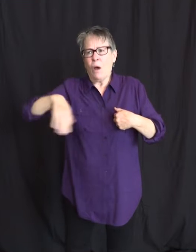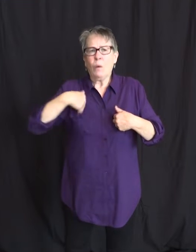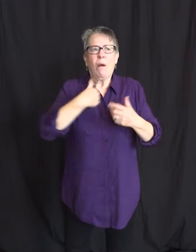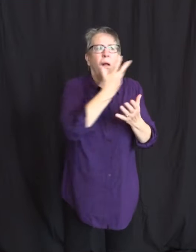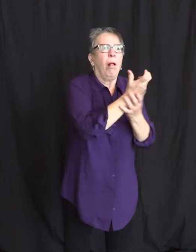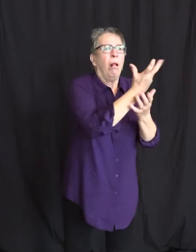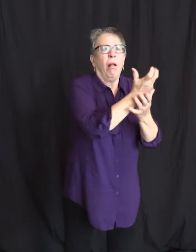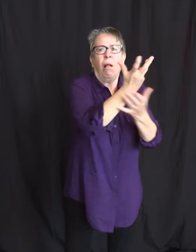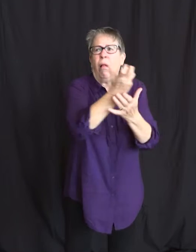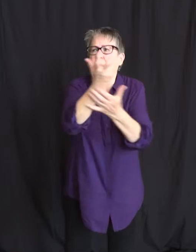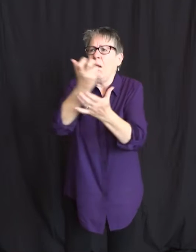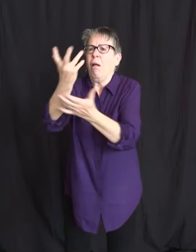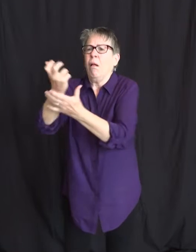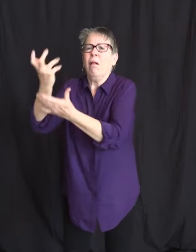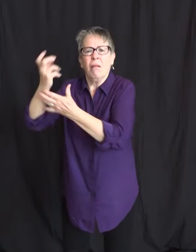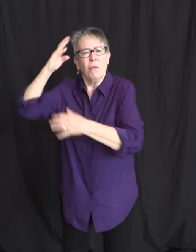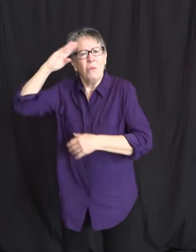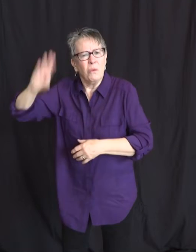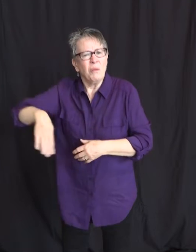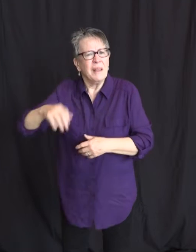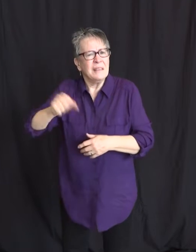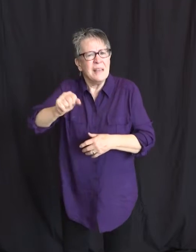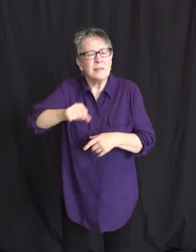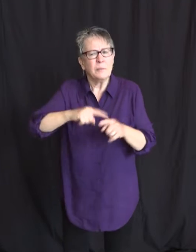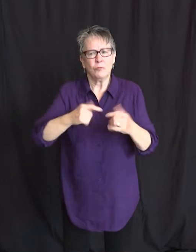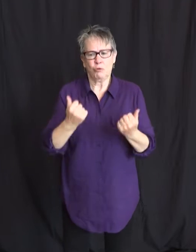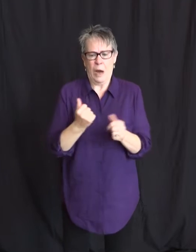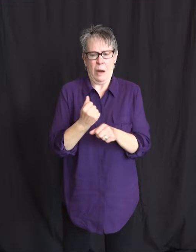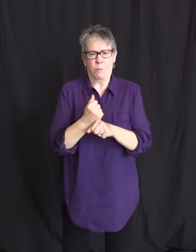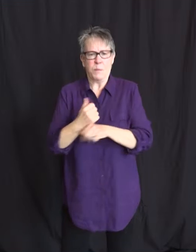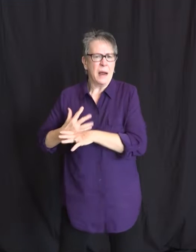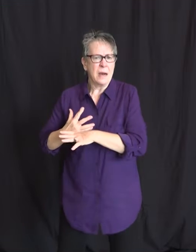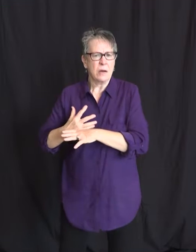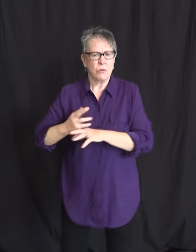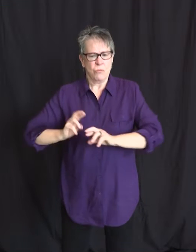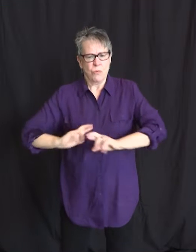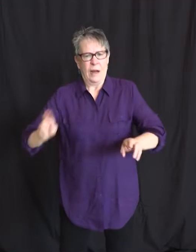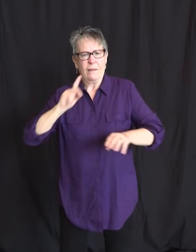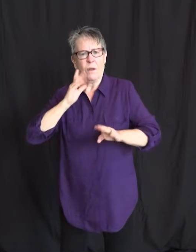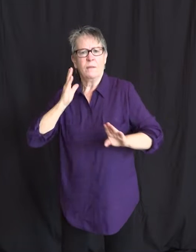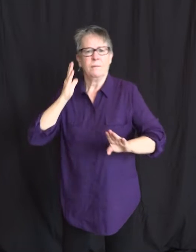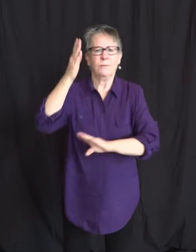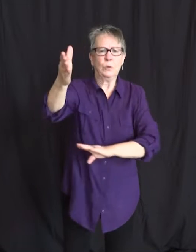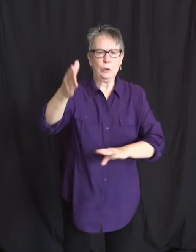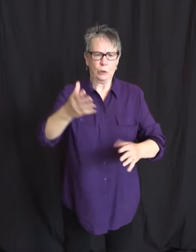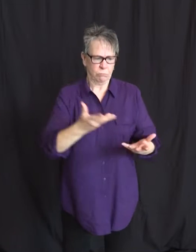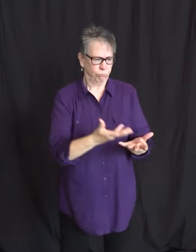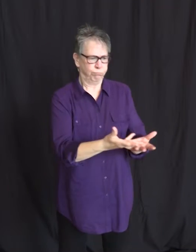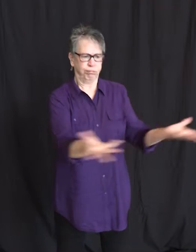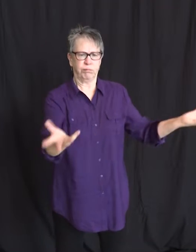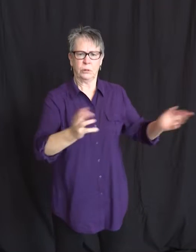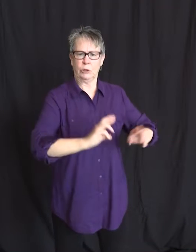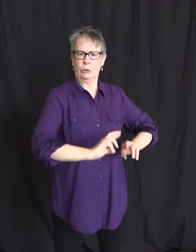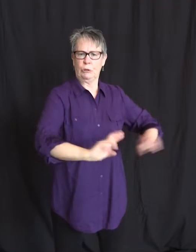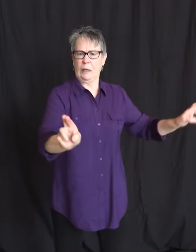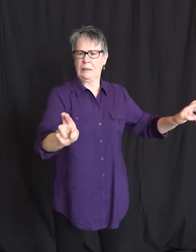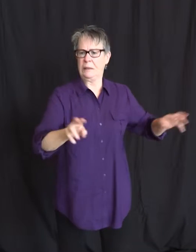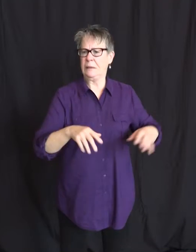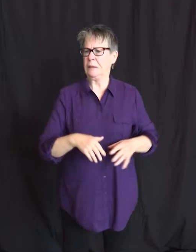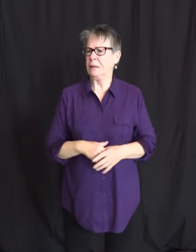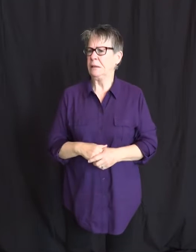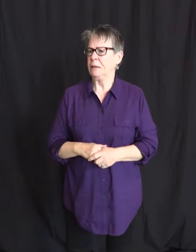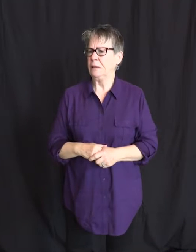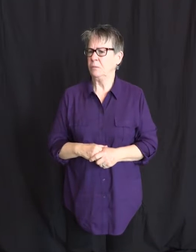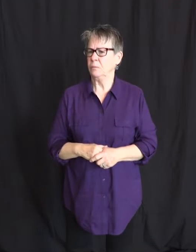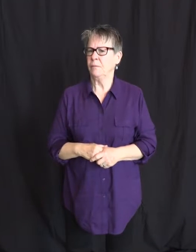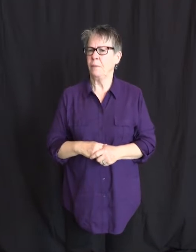resiliency now. And governmentally, we now have a playbook that we have put together and can refer to, or